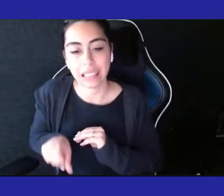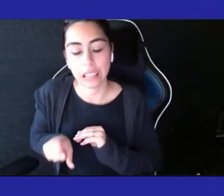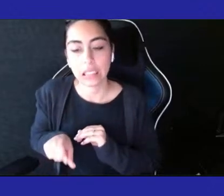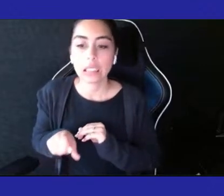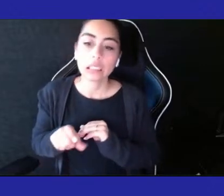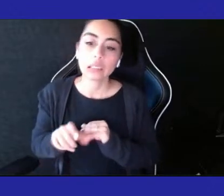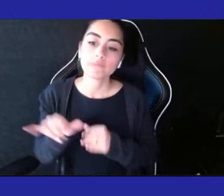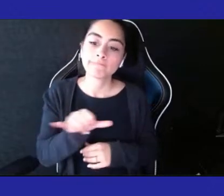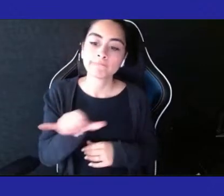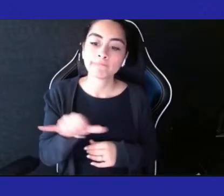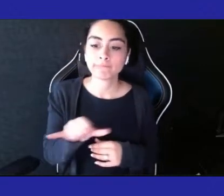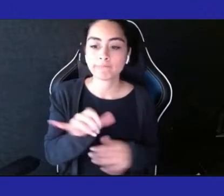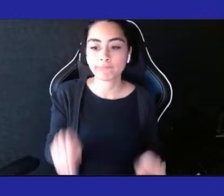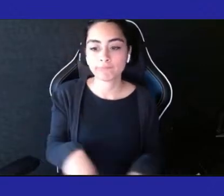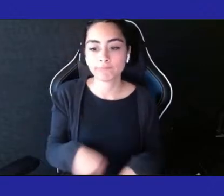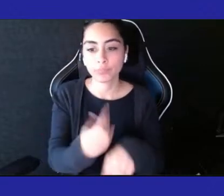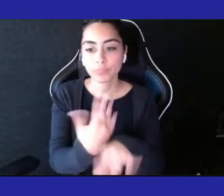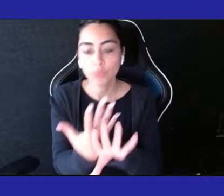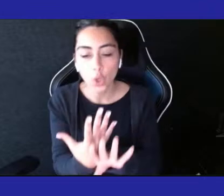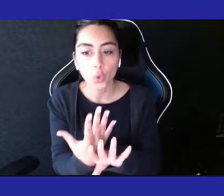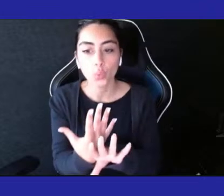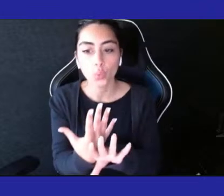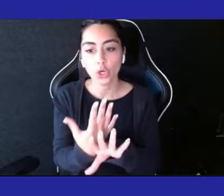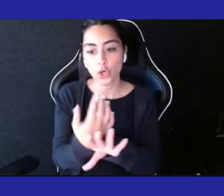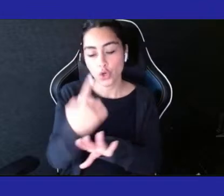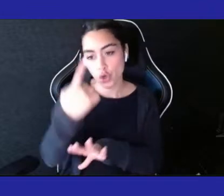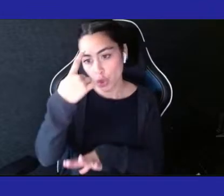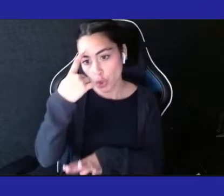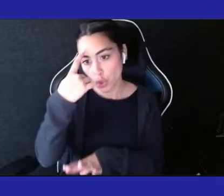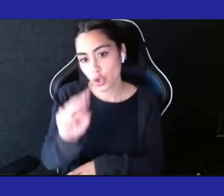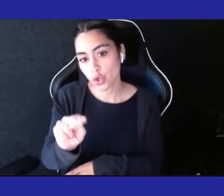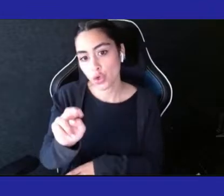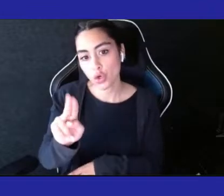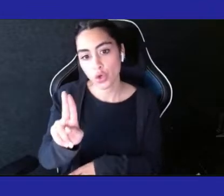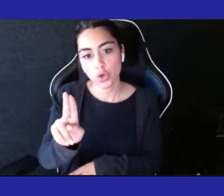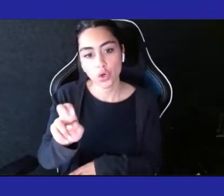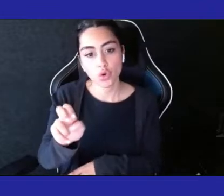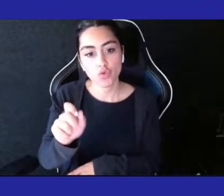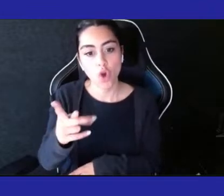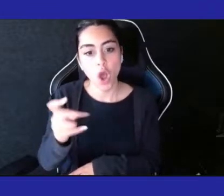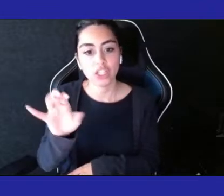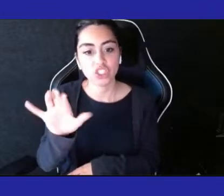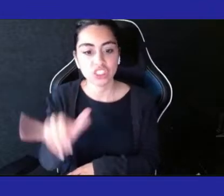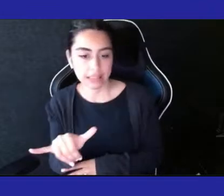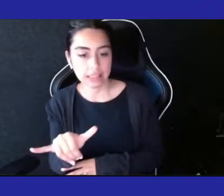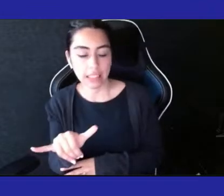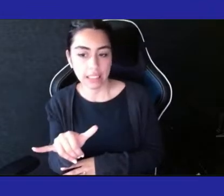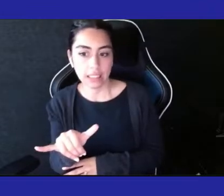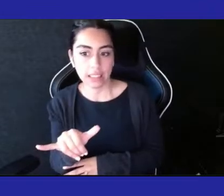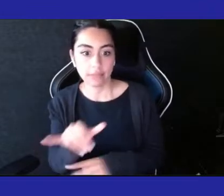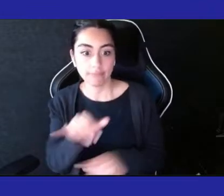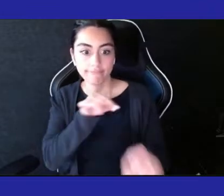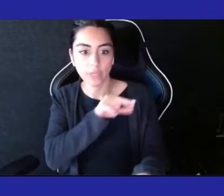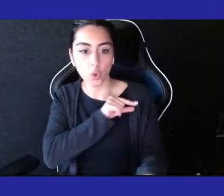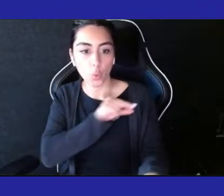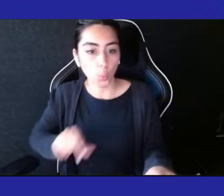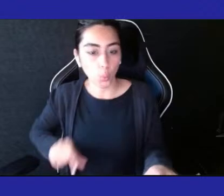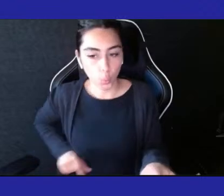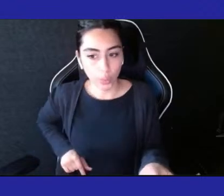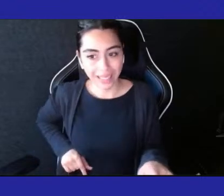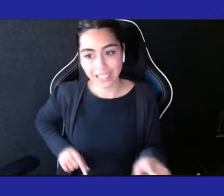virtual neurology at Queens in the evenings and weekends because we don't have a neurologist